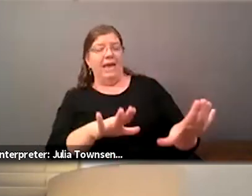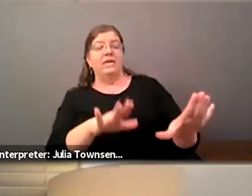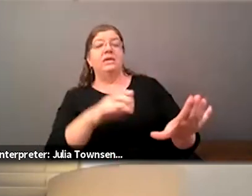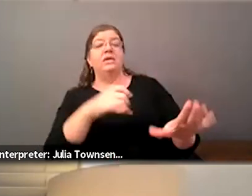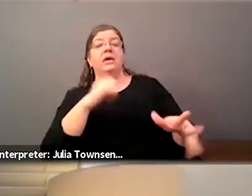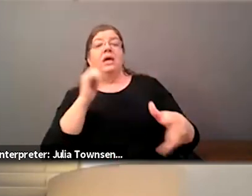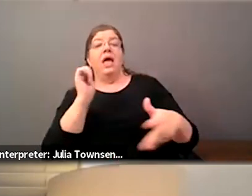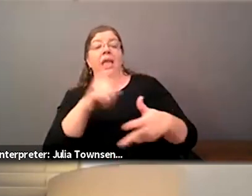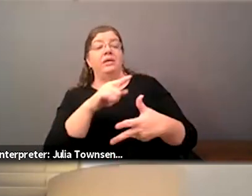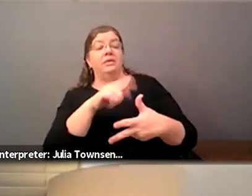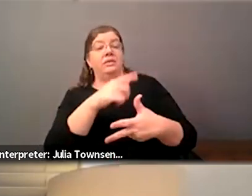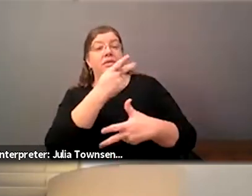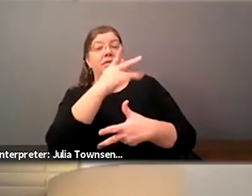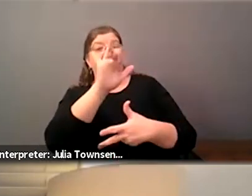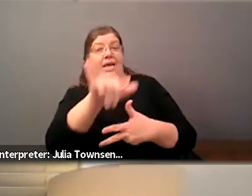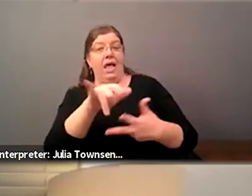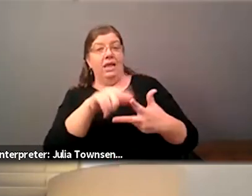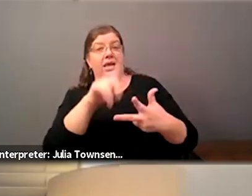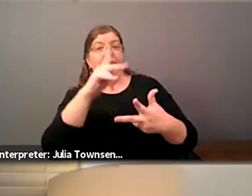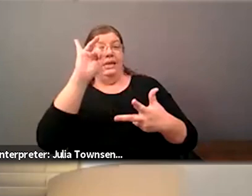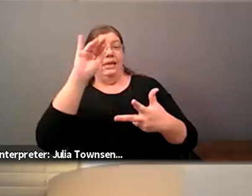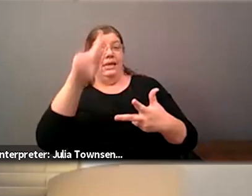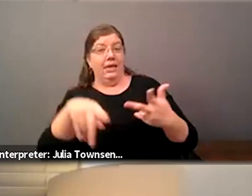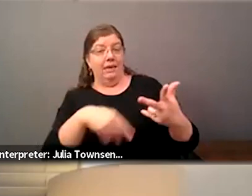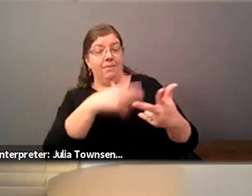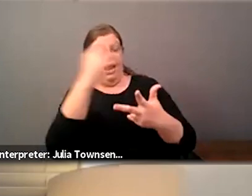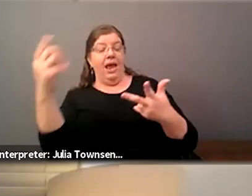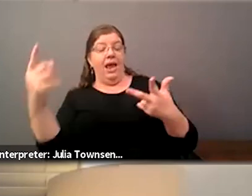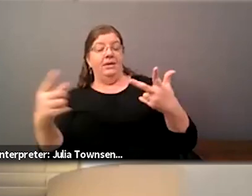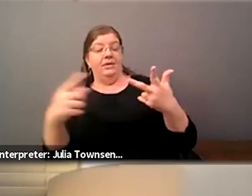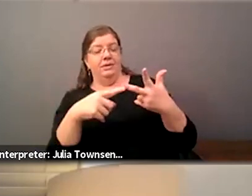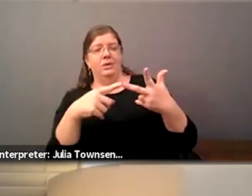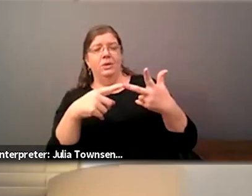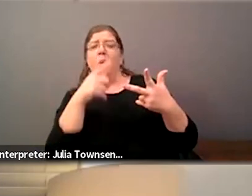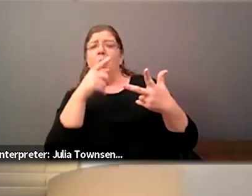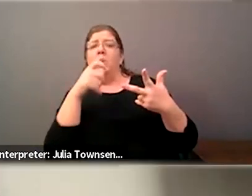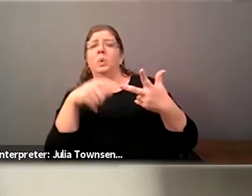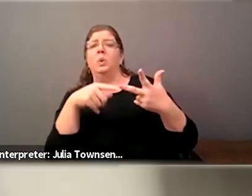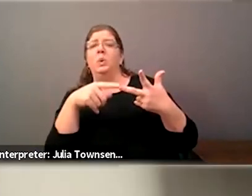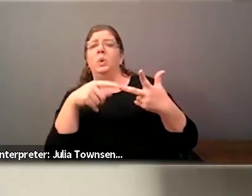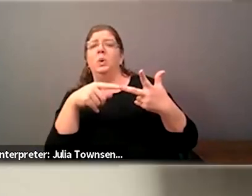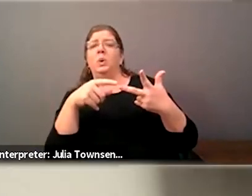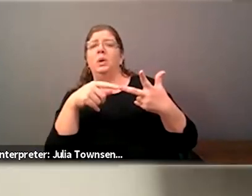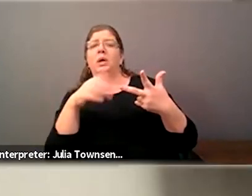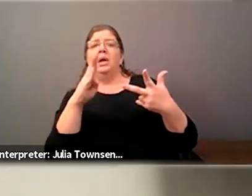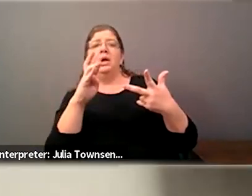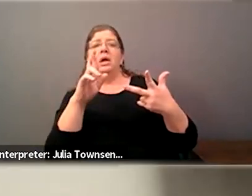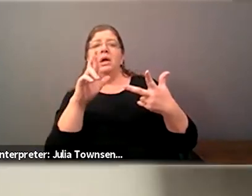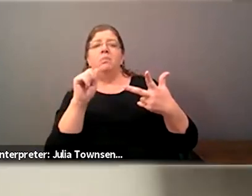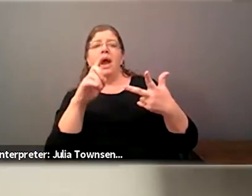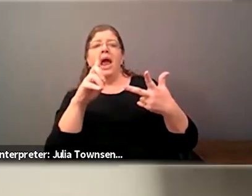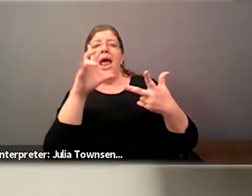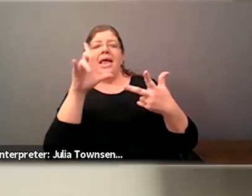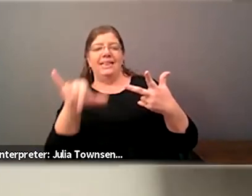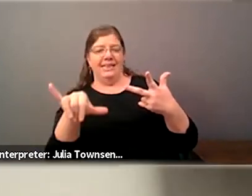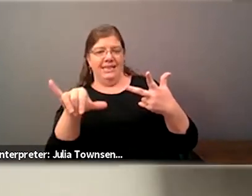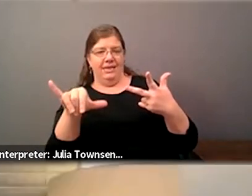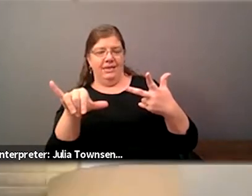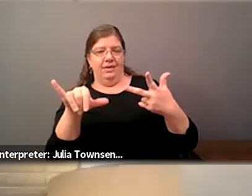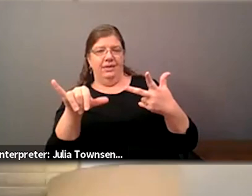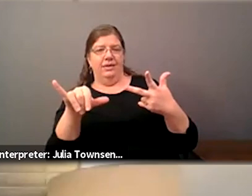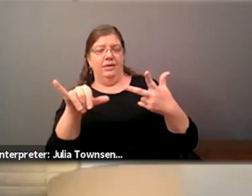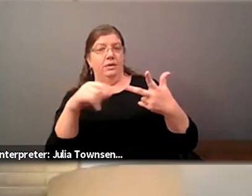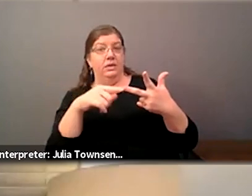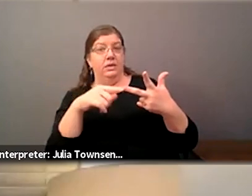kelly and kip and who's our third bradley bradley is